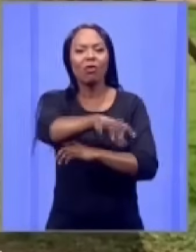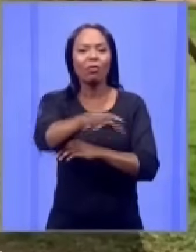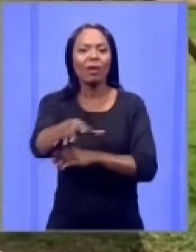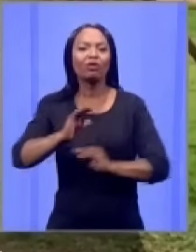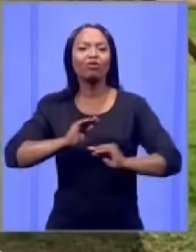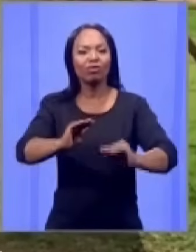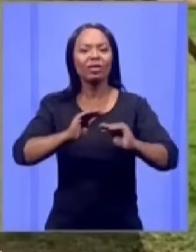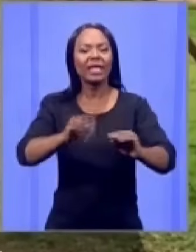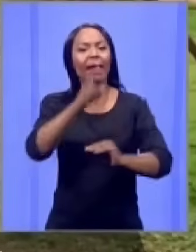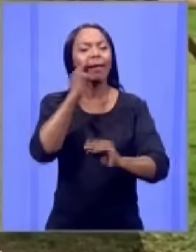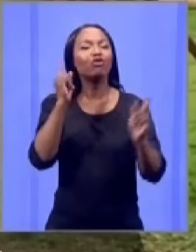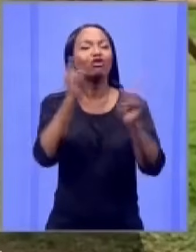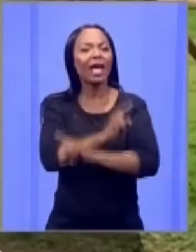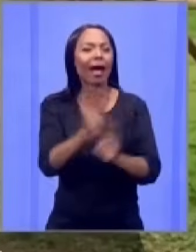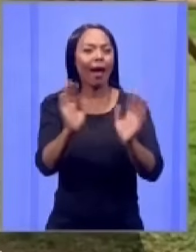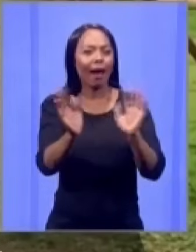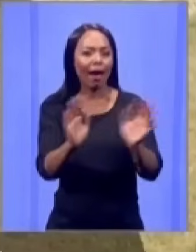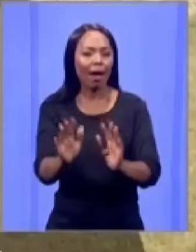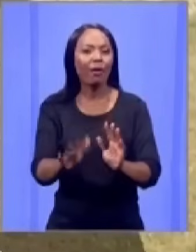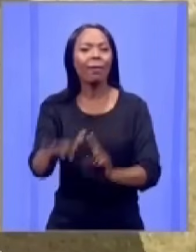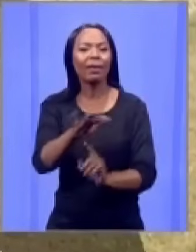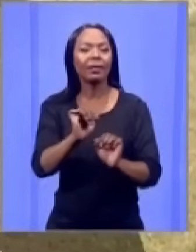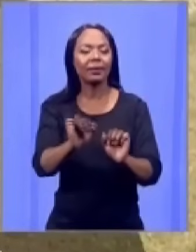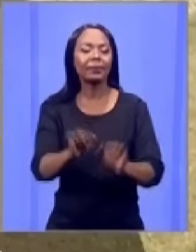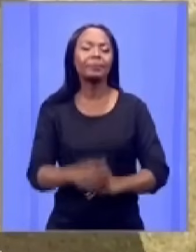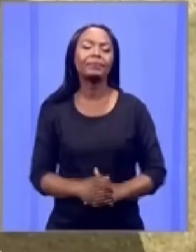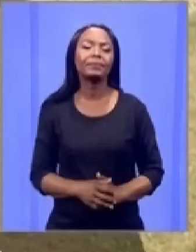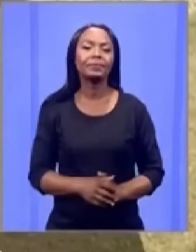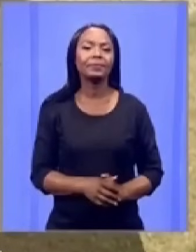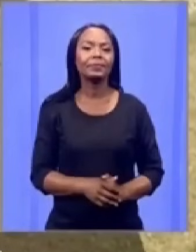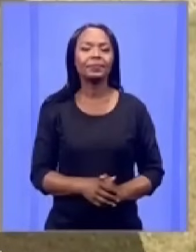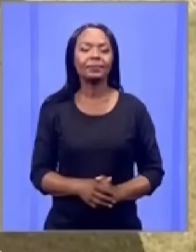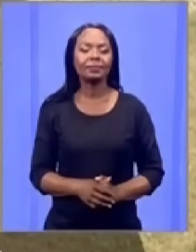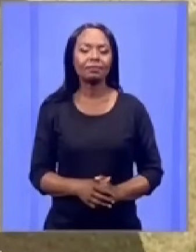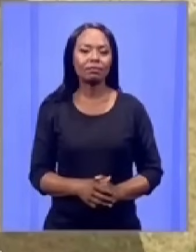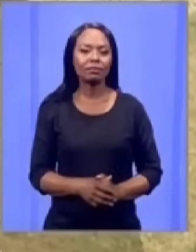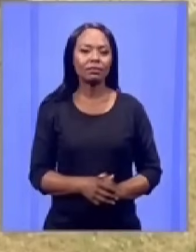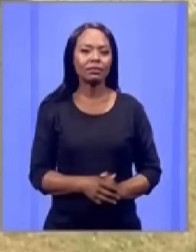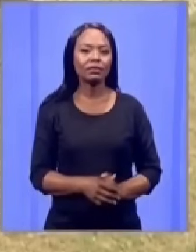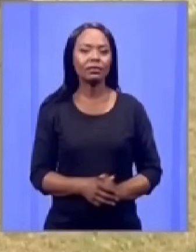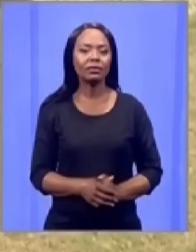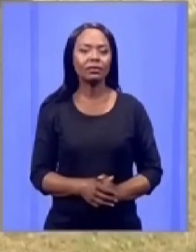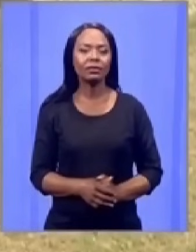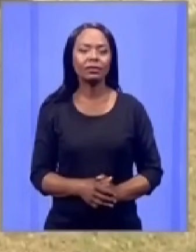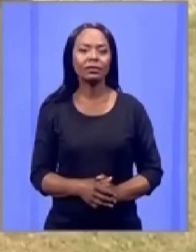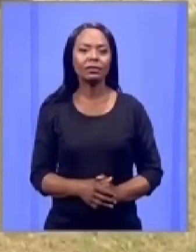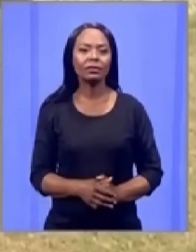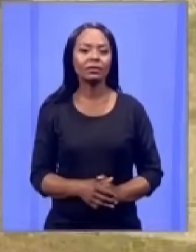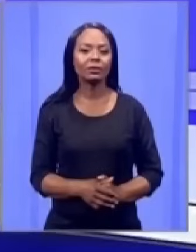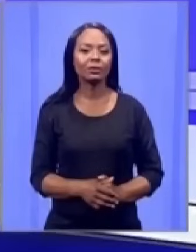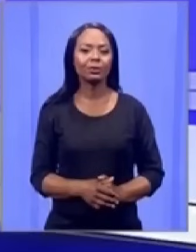ka ga go fetolwa ga maina a dikgaolo tsa bona. Ke Tebogo Phakedi wa dikgang tsa SABC mo Ditaba.